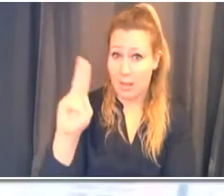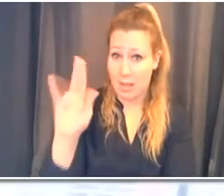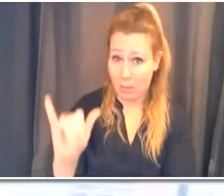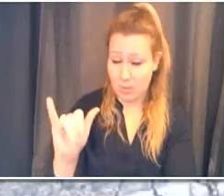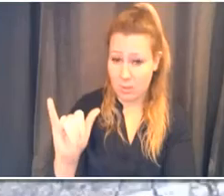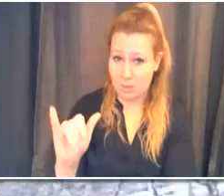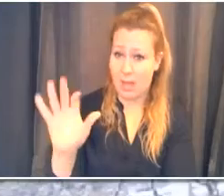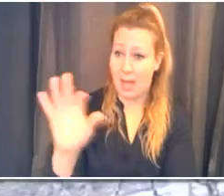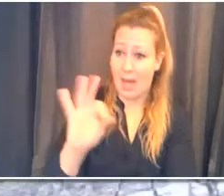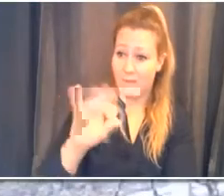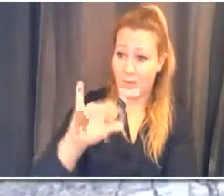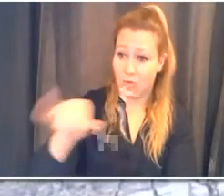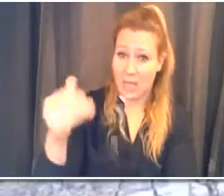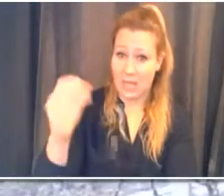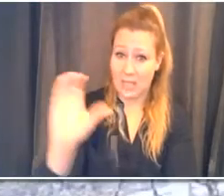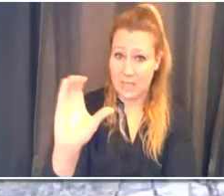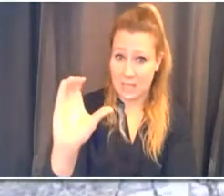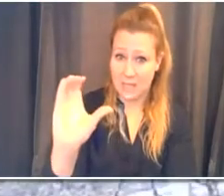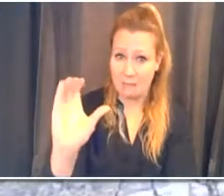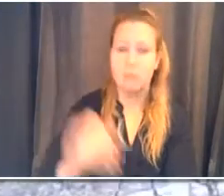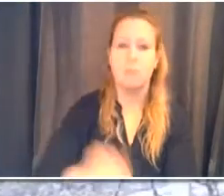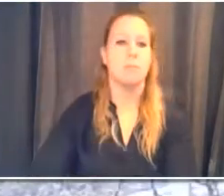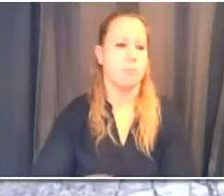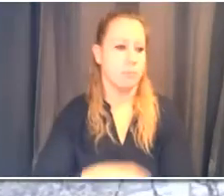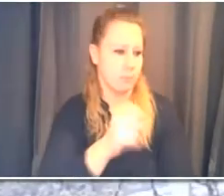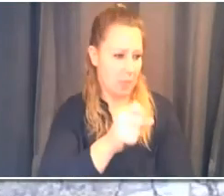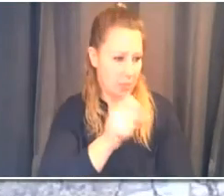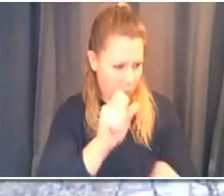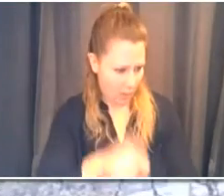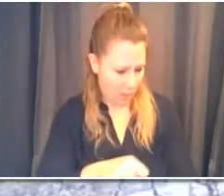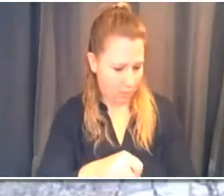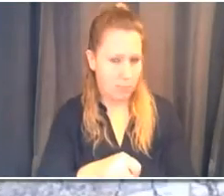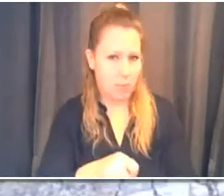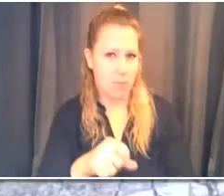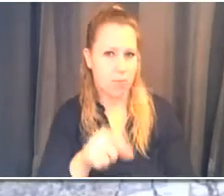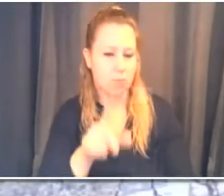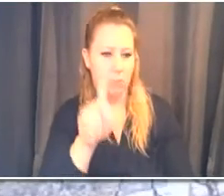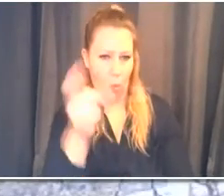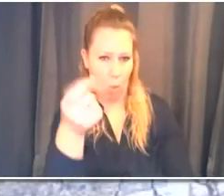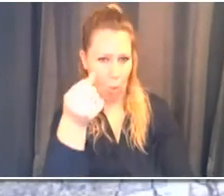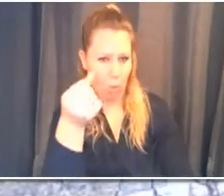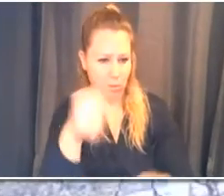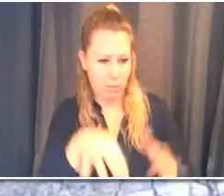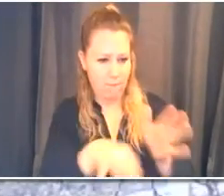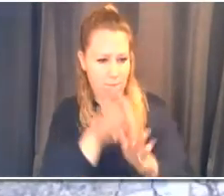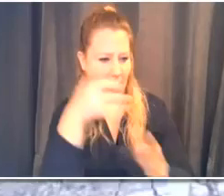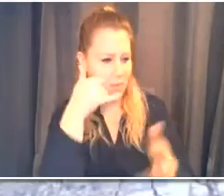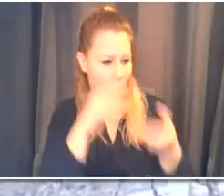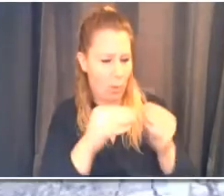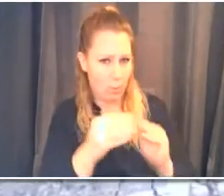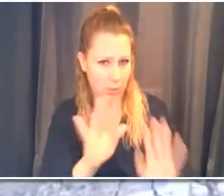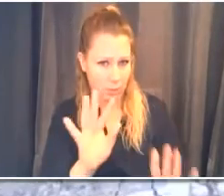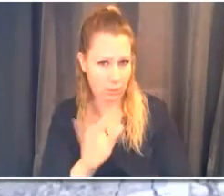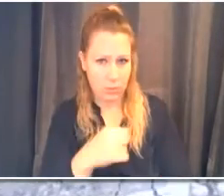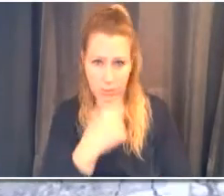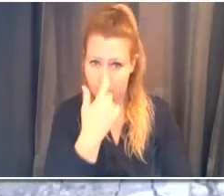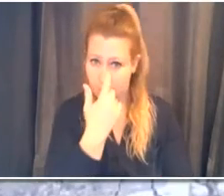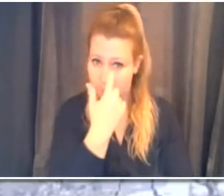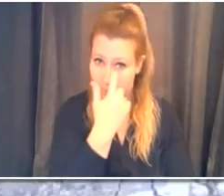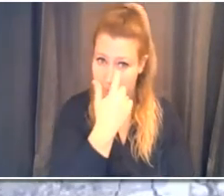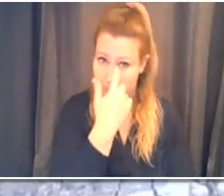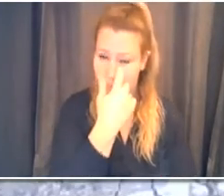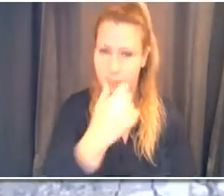our website so so let's just be clear while we get that number uh they can also go to our website which is